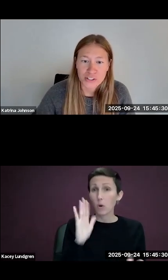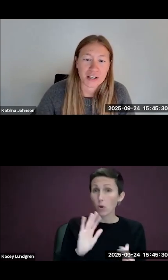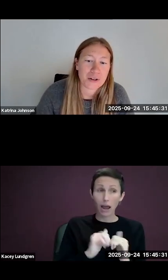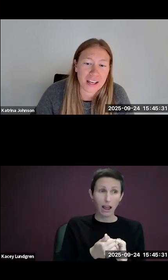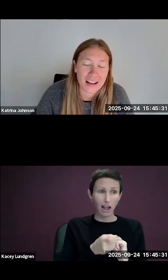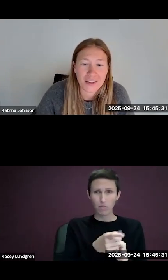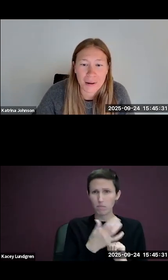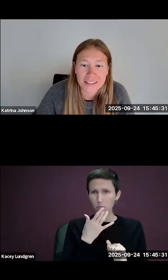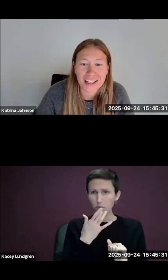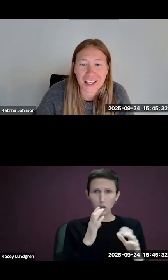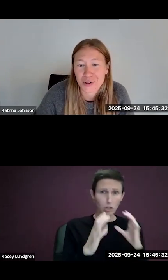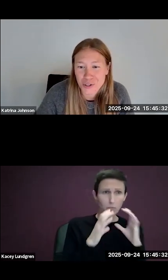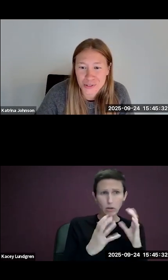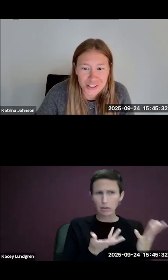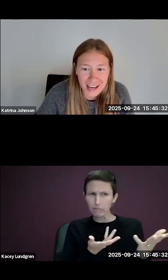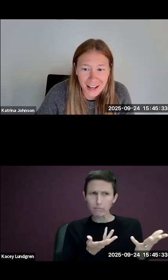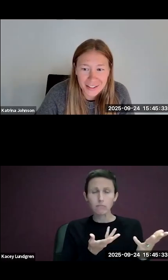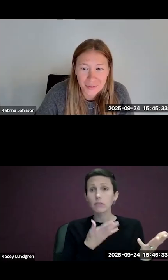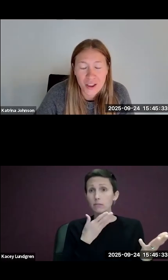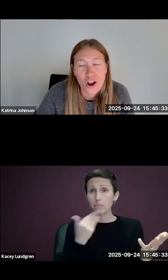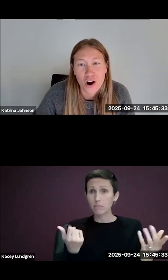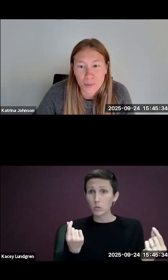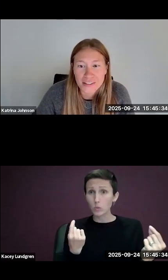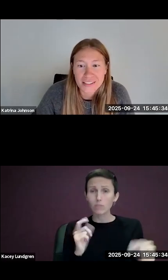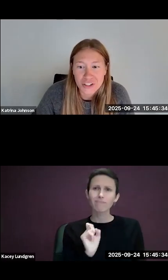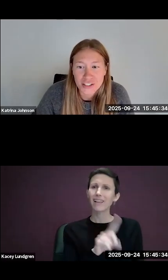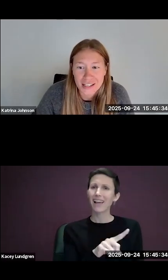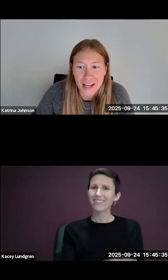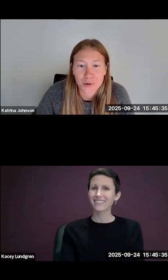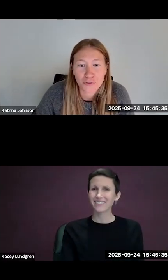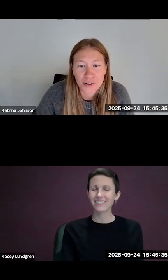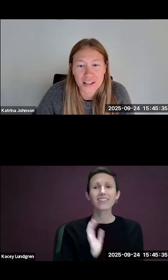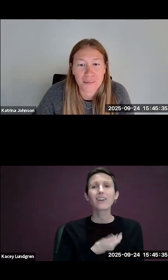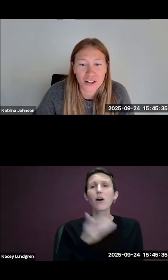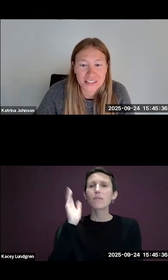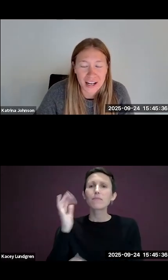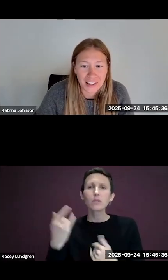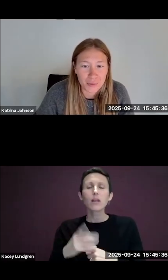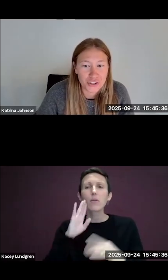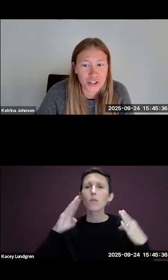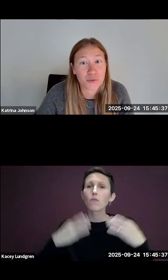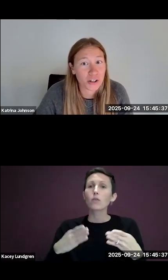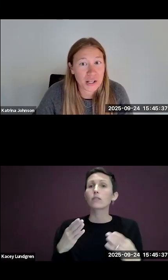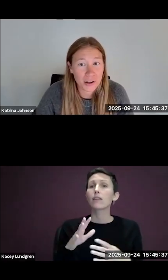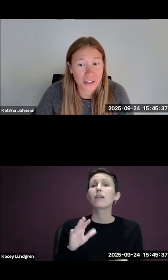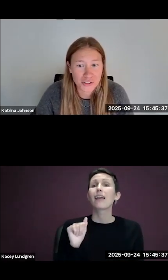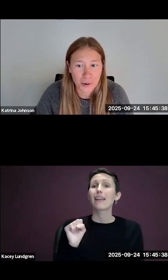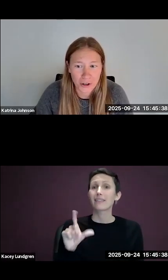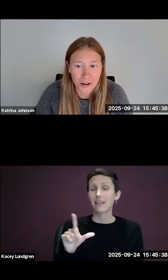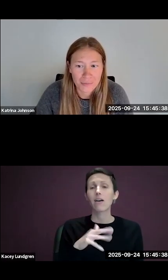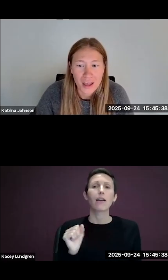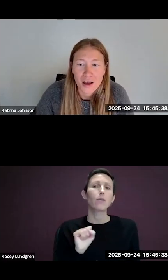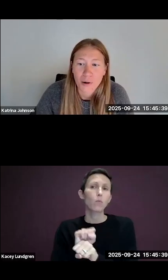someone prefers to communicate, the best thing that you can do is just ask. Our presentation today will focus on American Sign Language and working with